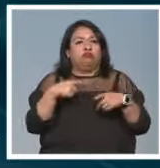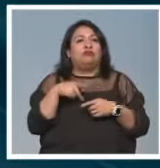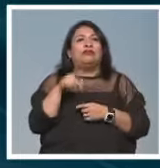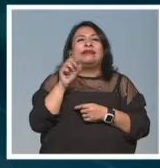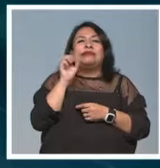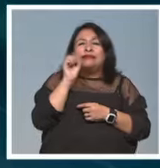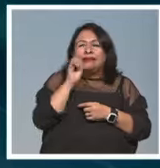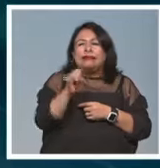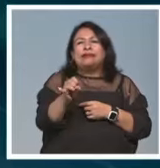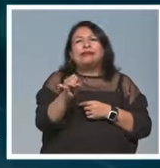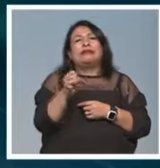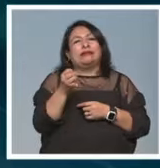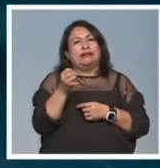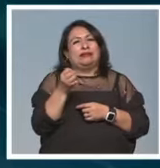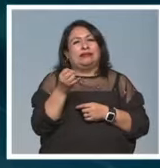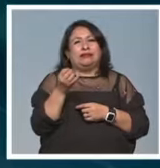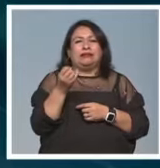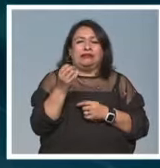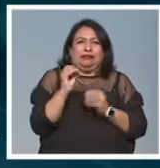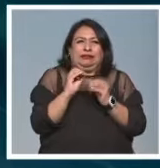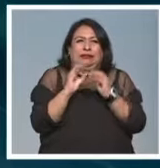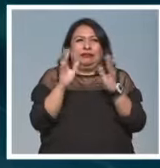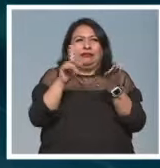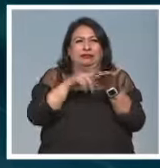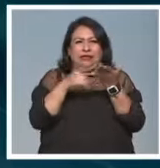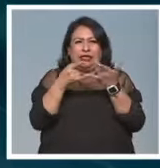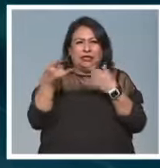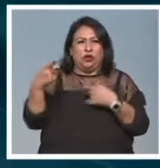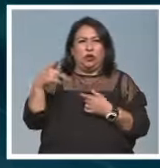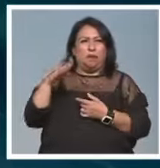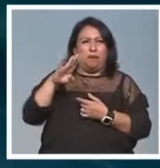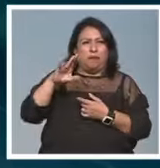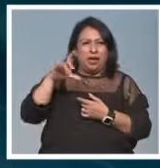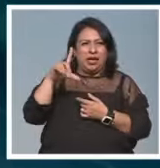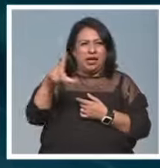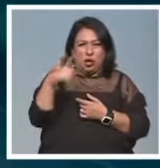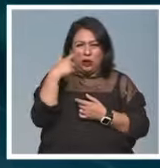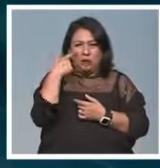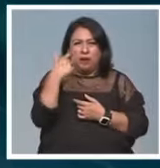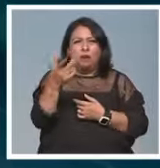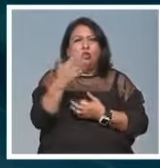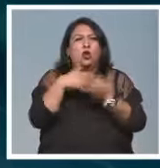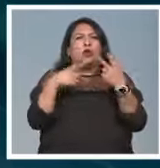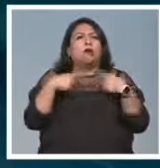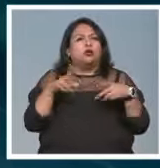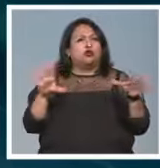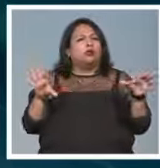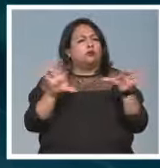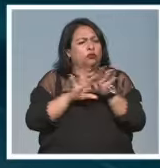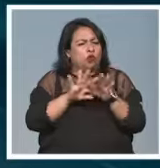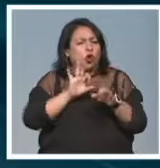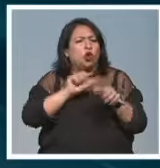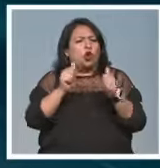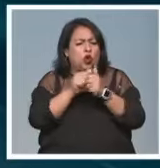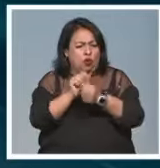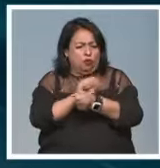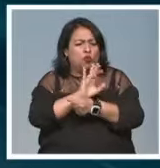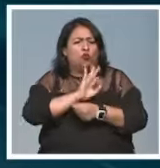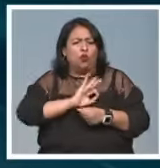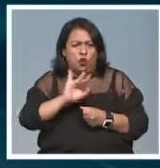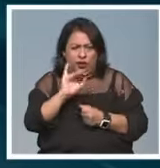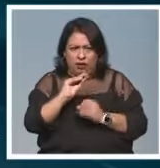specific, it's very much on Michael's stories. So obviously, everybody can relate to, yes, you know, emotions